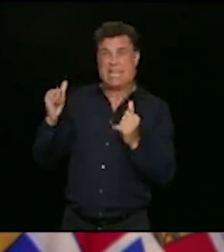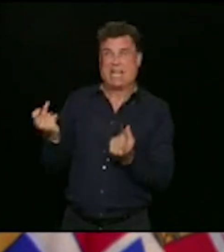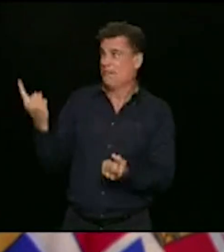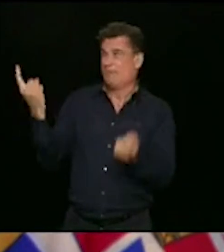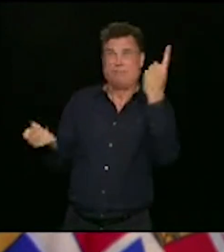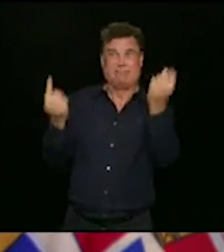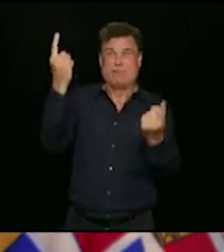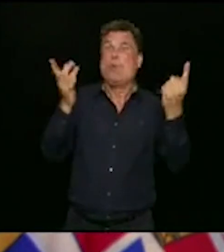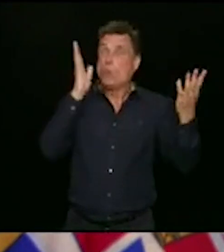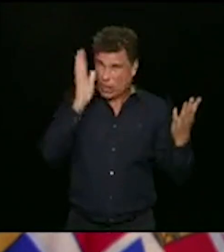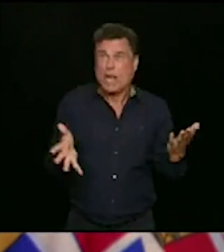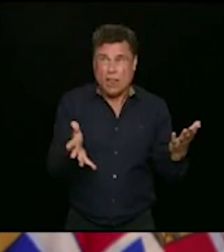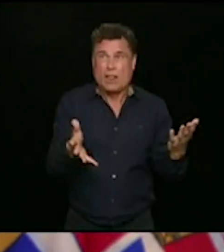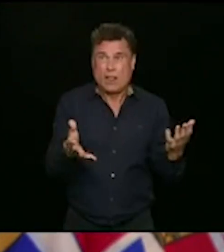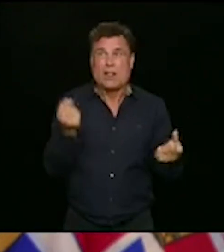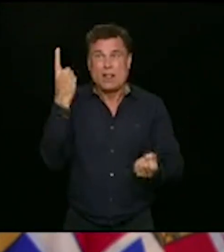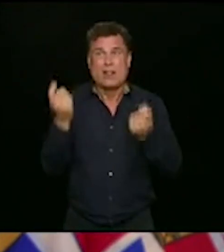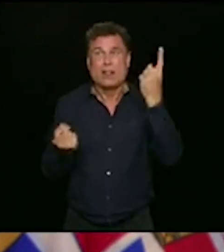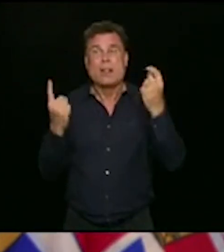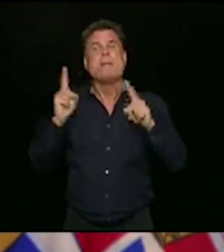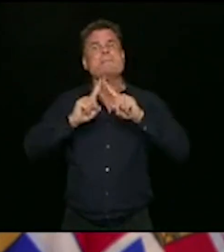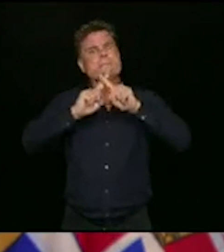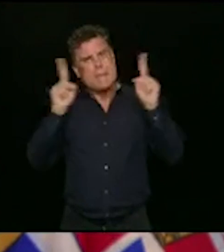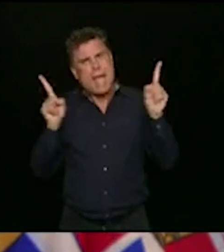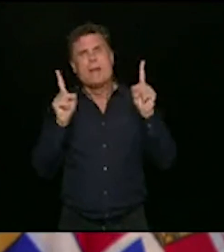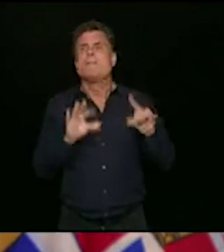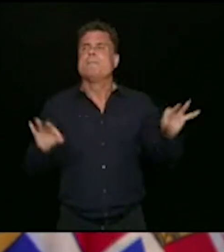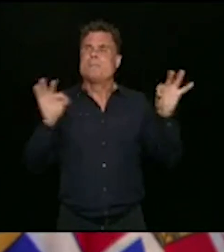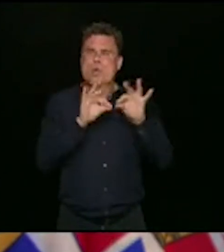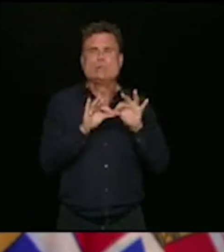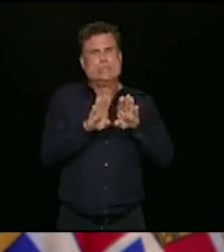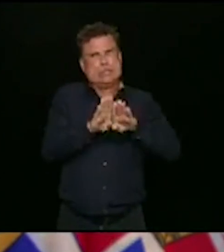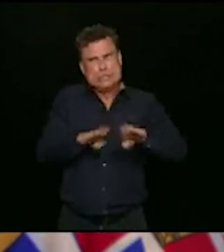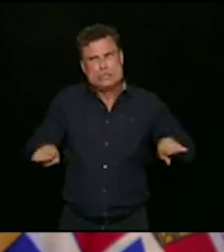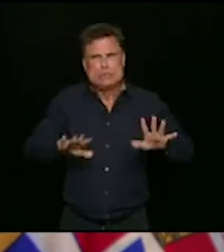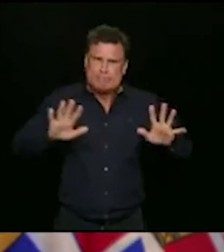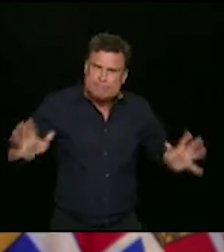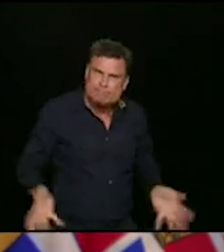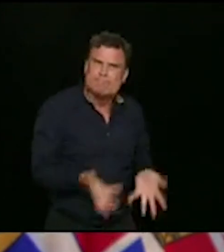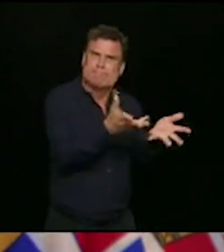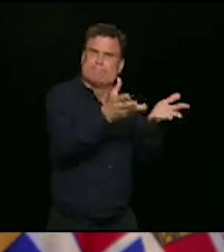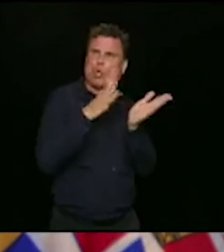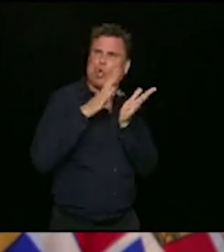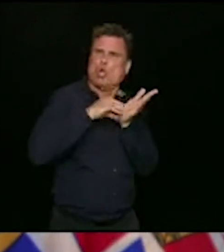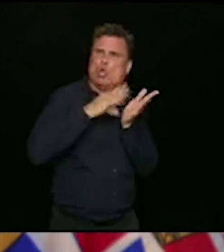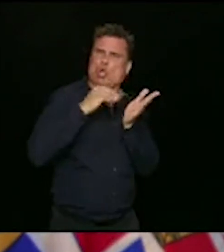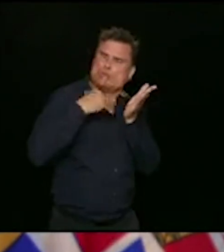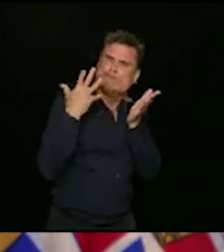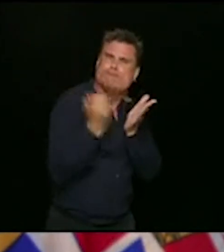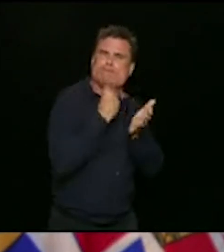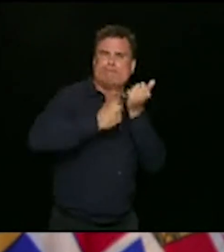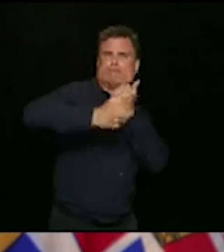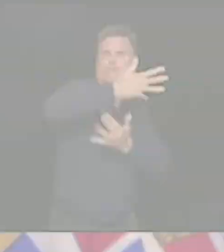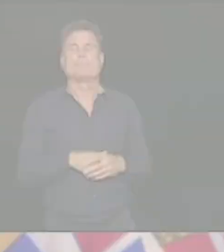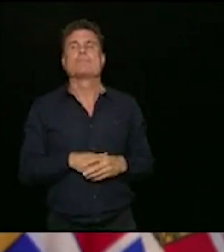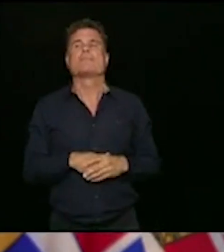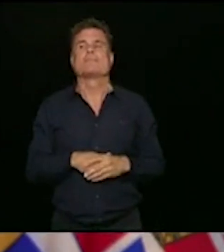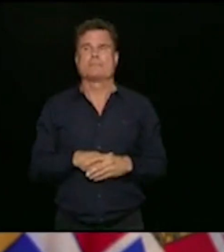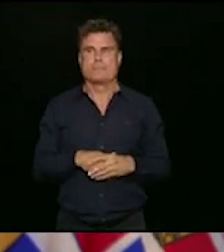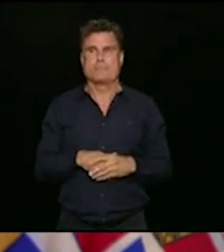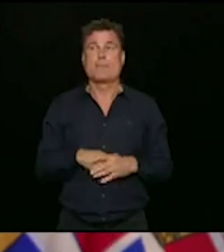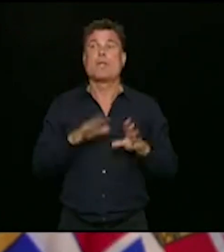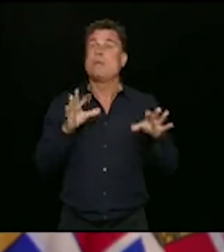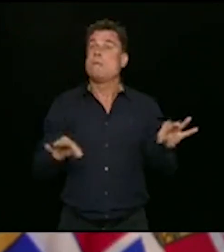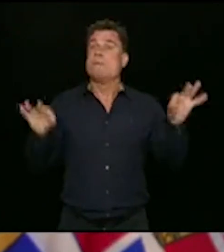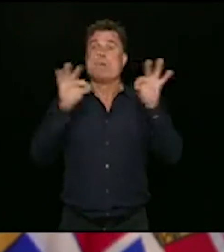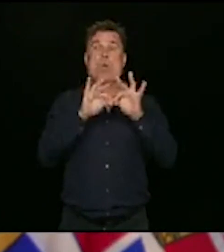to find a way to live with it and still have those absolutely critical learning opportunities for children. You